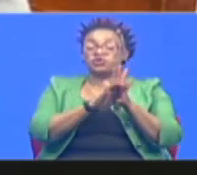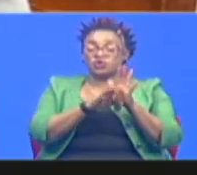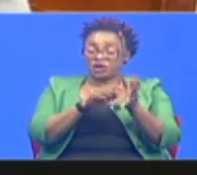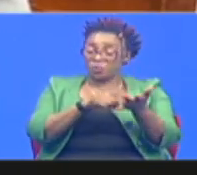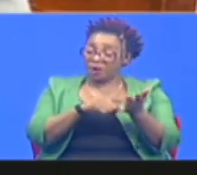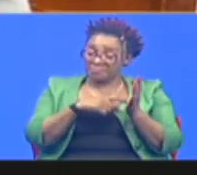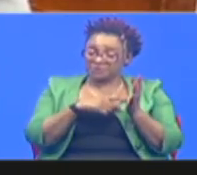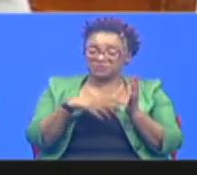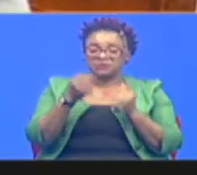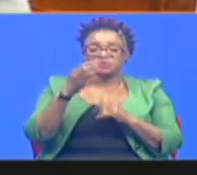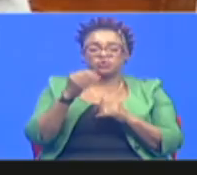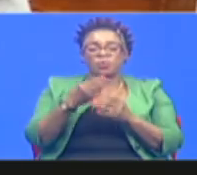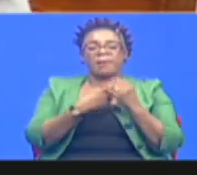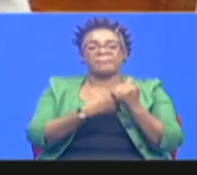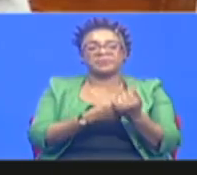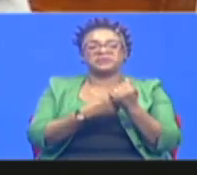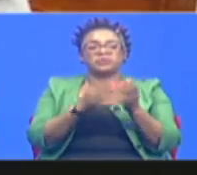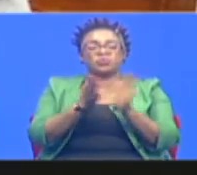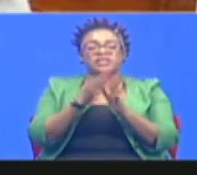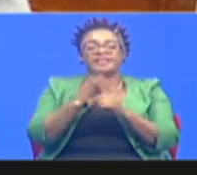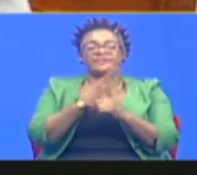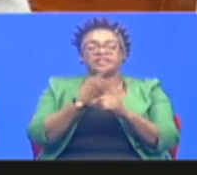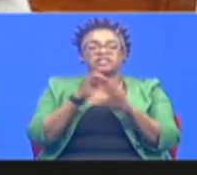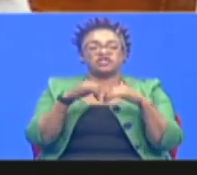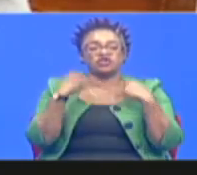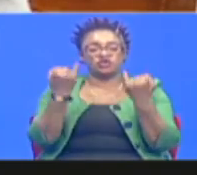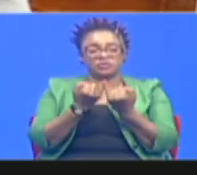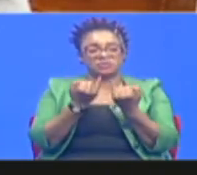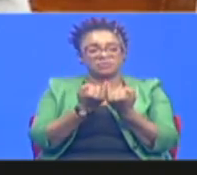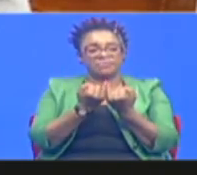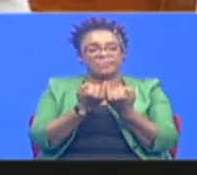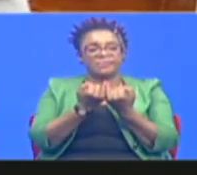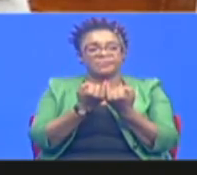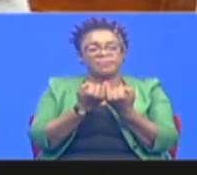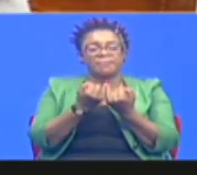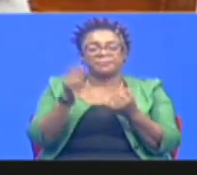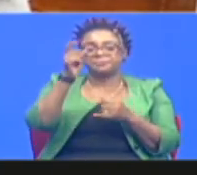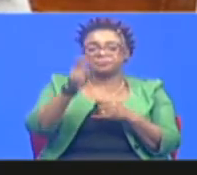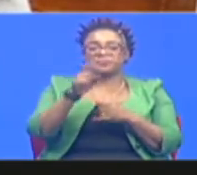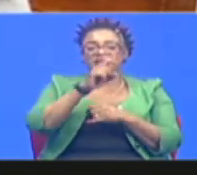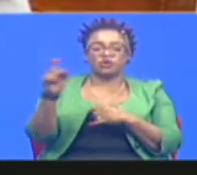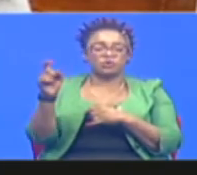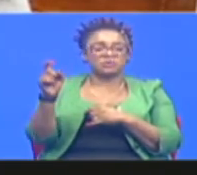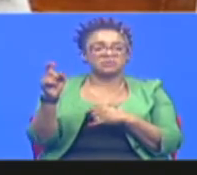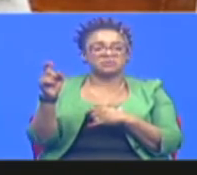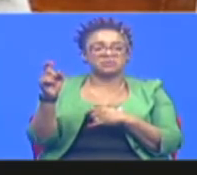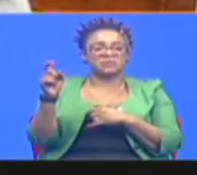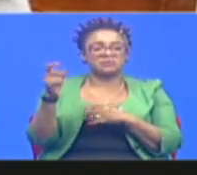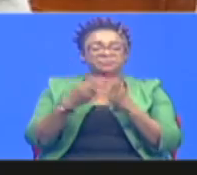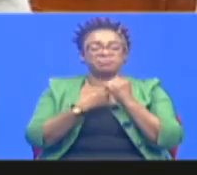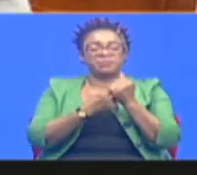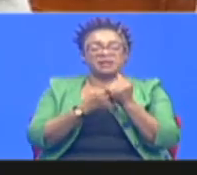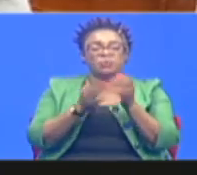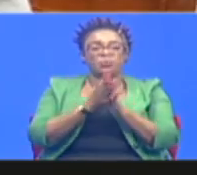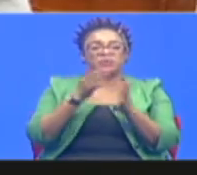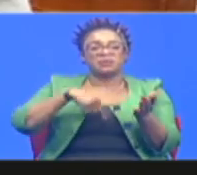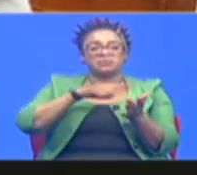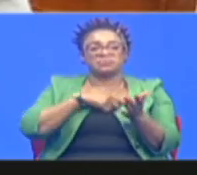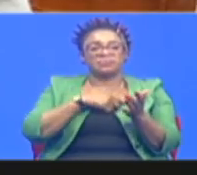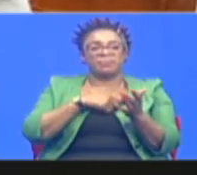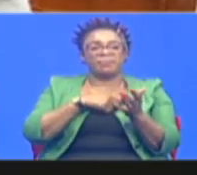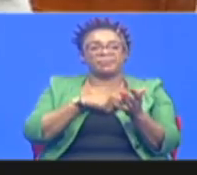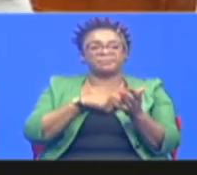So we are partnering with a number of institutions, one of which is Red Cross, who has been partnering with us. They have invested a lot